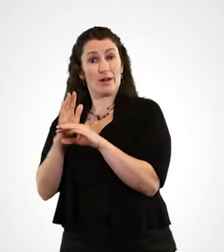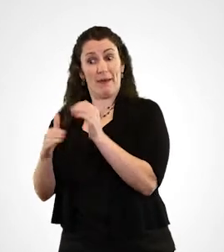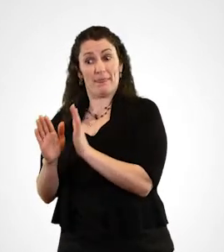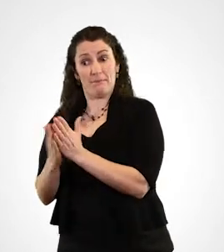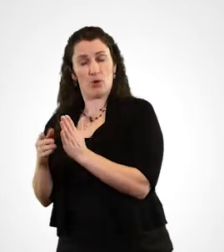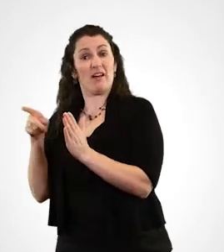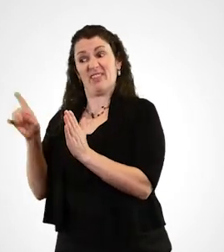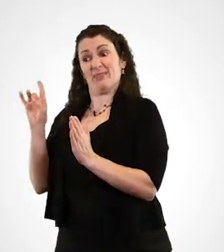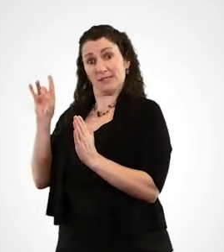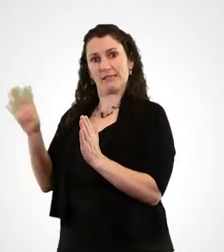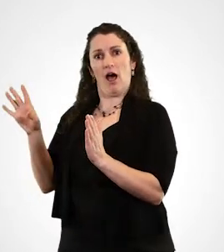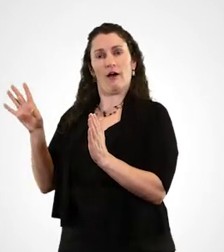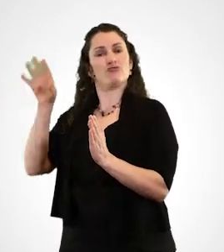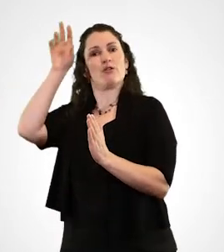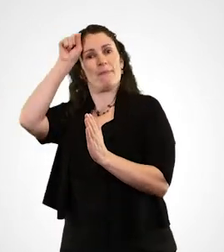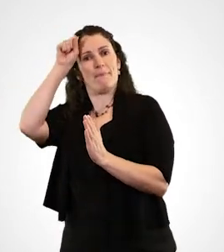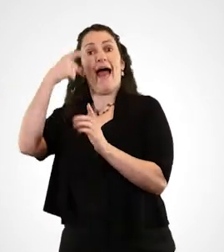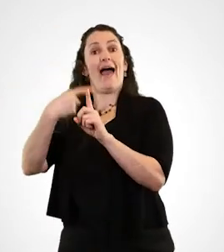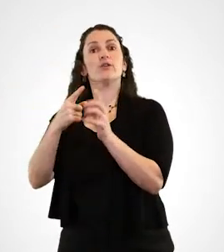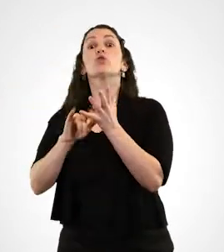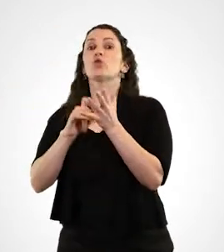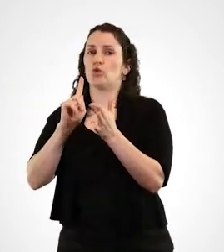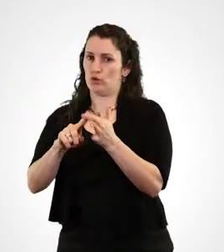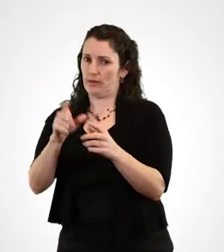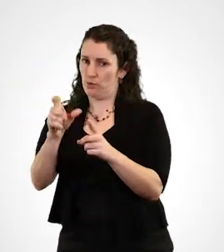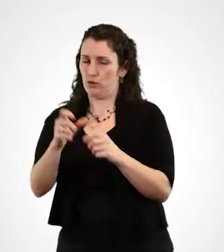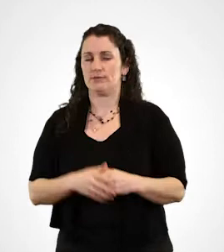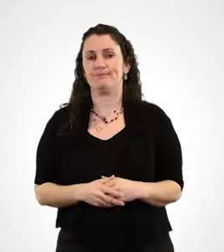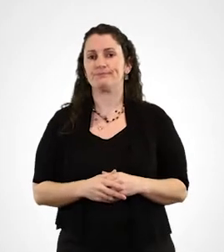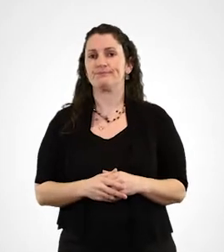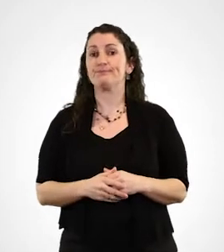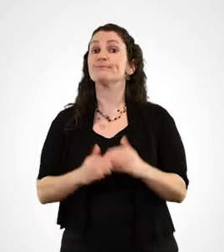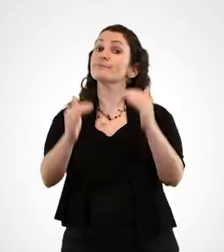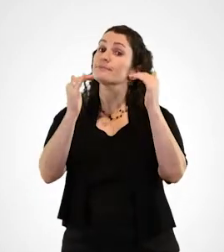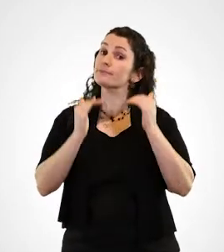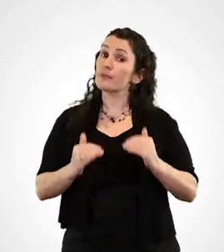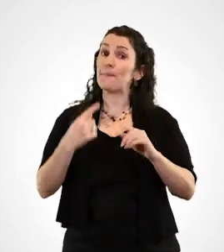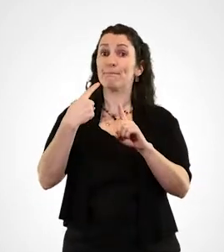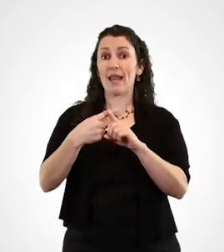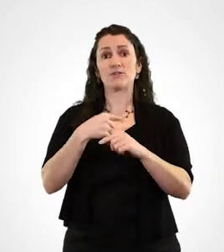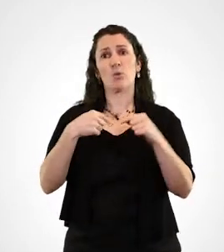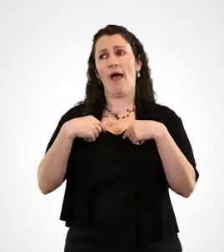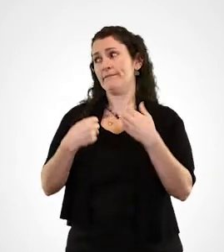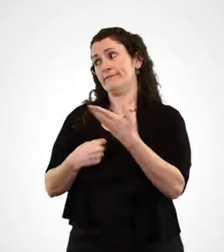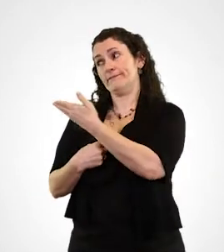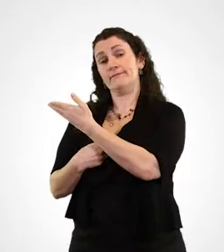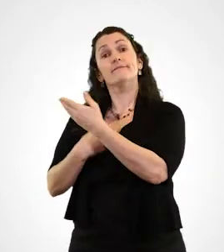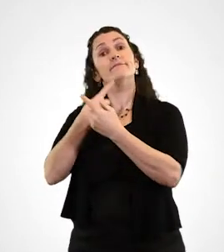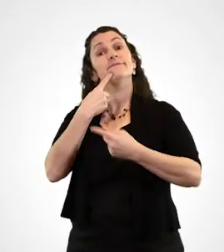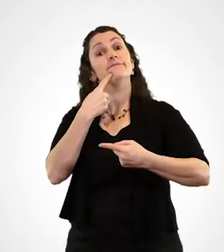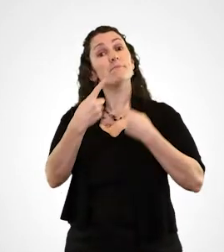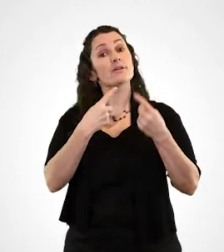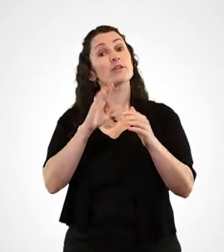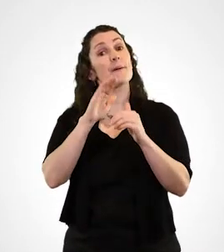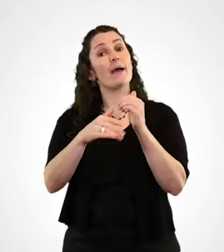book. We also looked at the definition scores, and again, you can see that their definition scores are taken